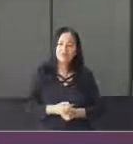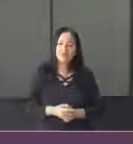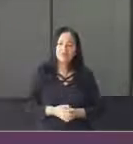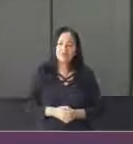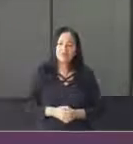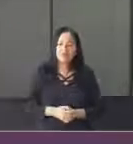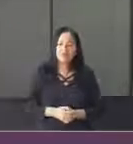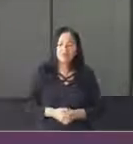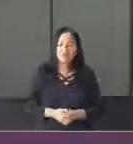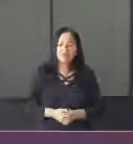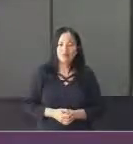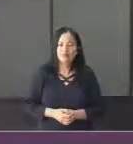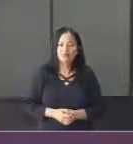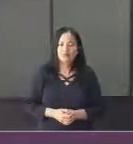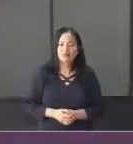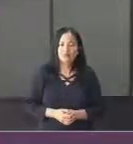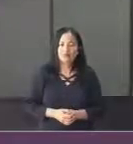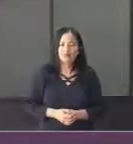to be taken